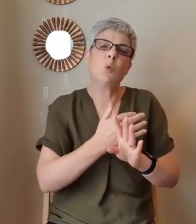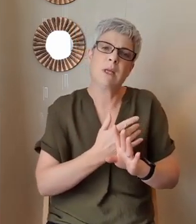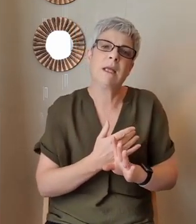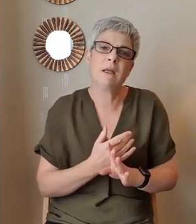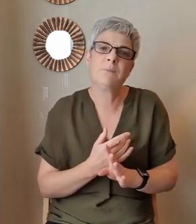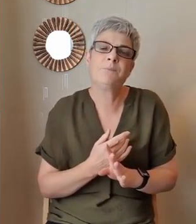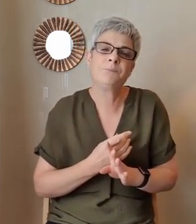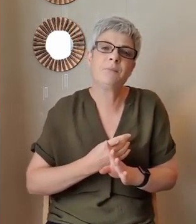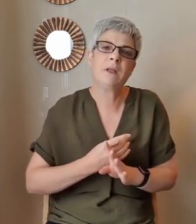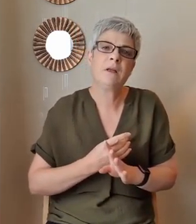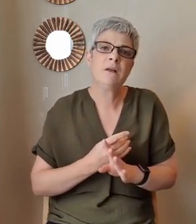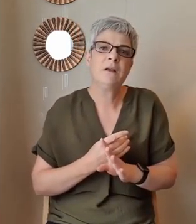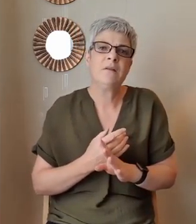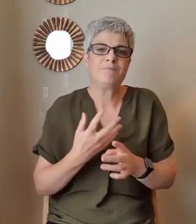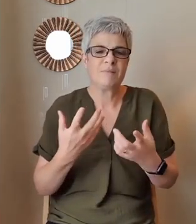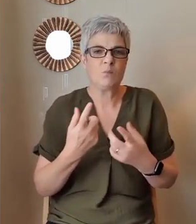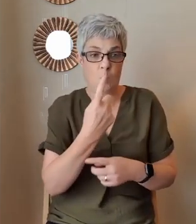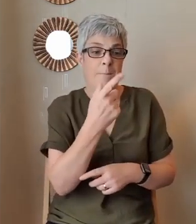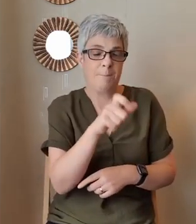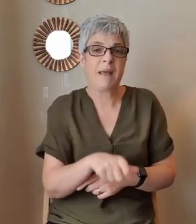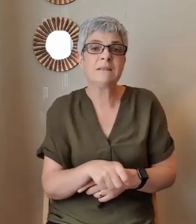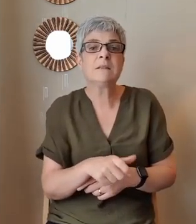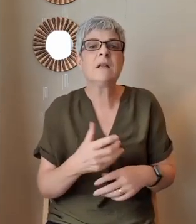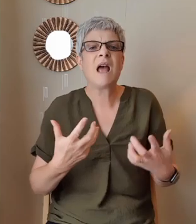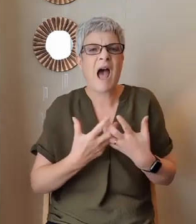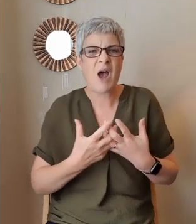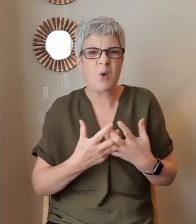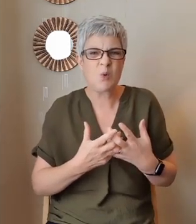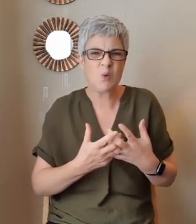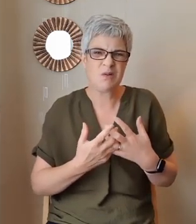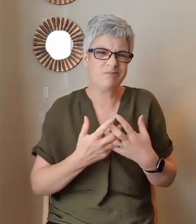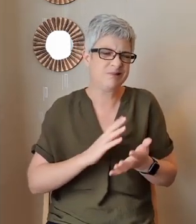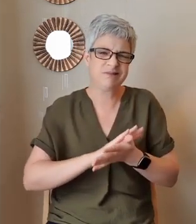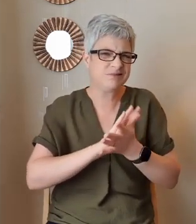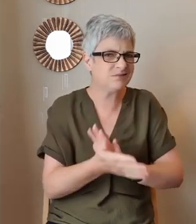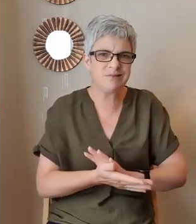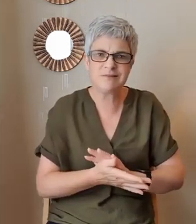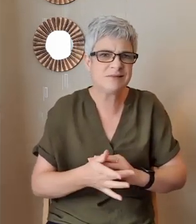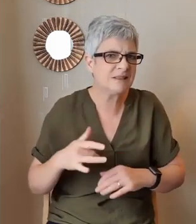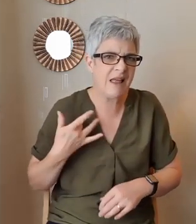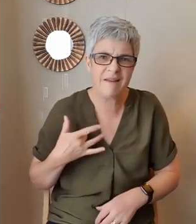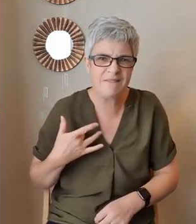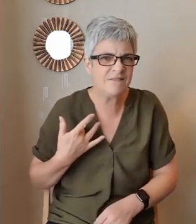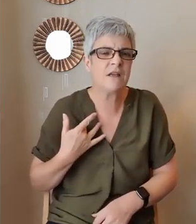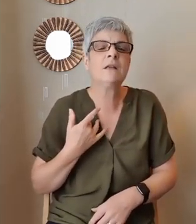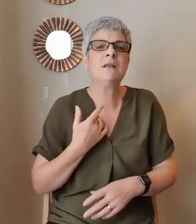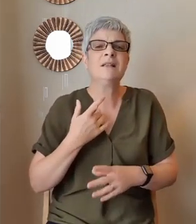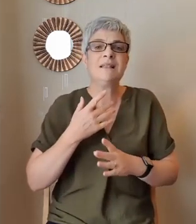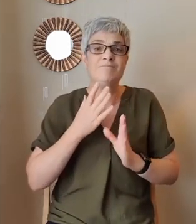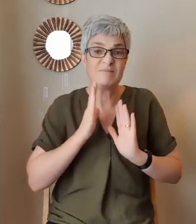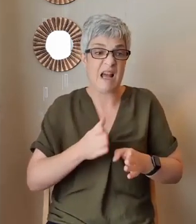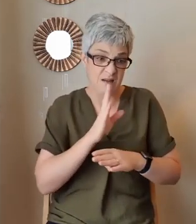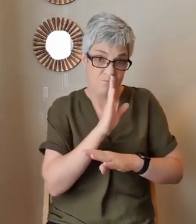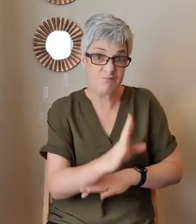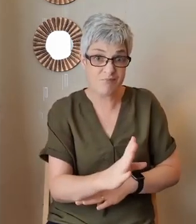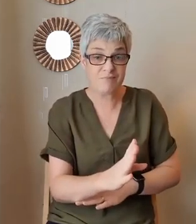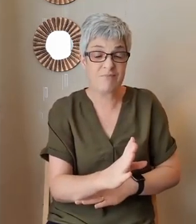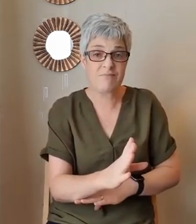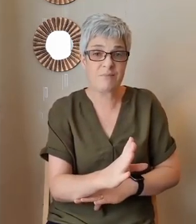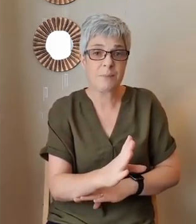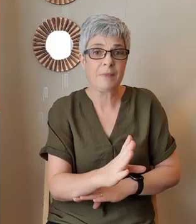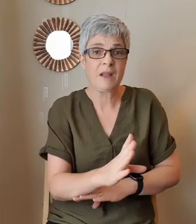he got into a mess and how he'd kind of begun to straighten out life. He'd come off drugs for a